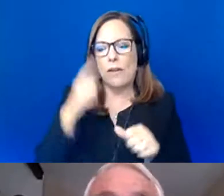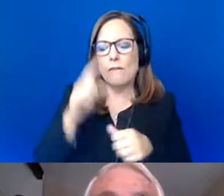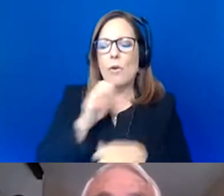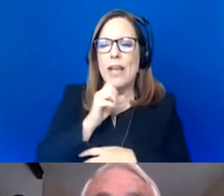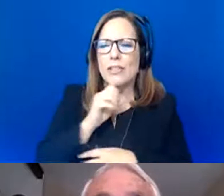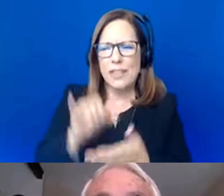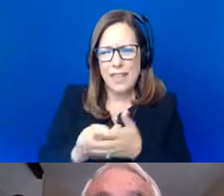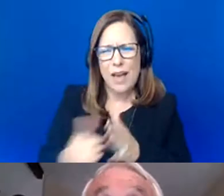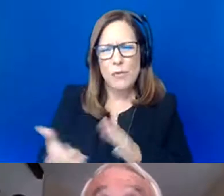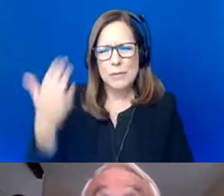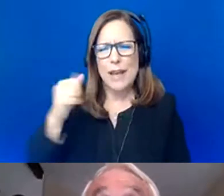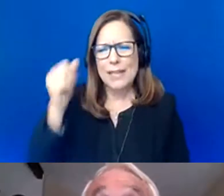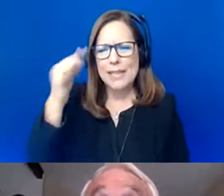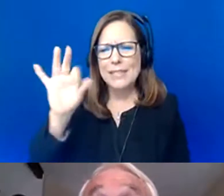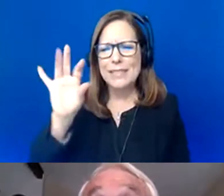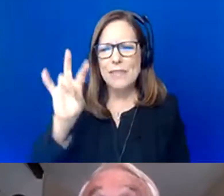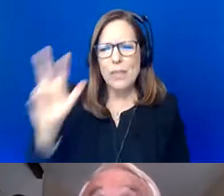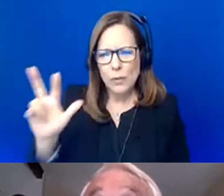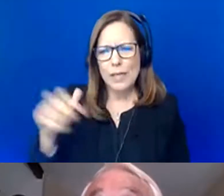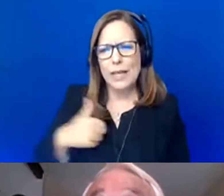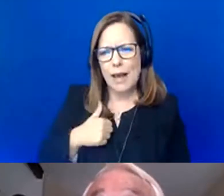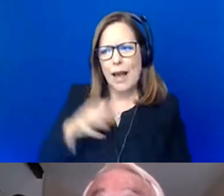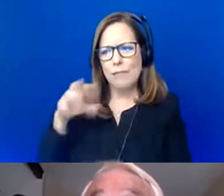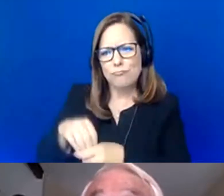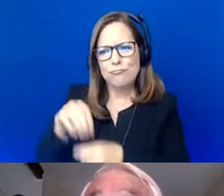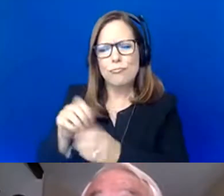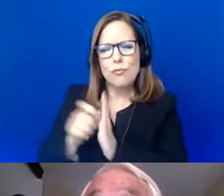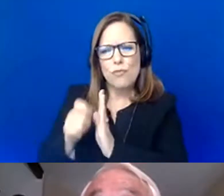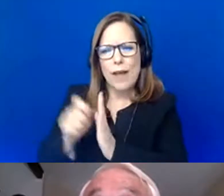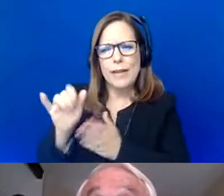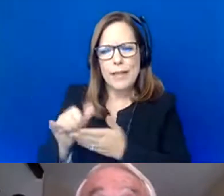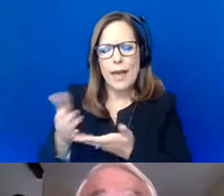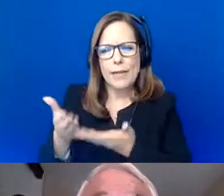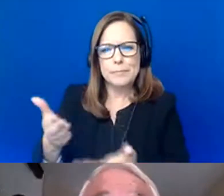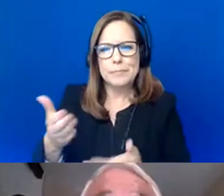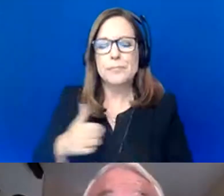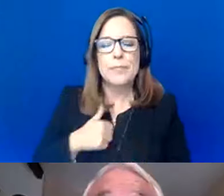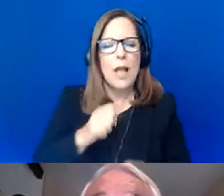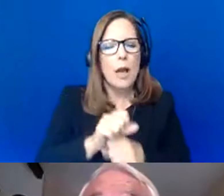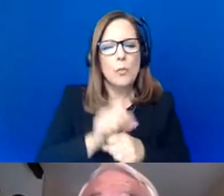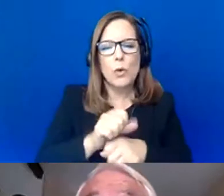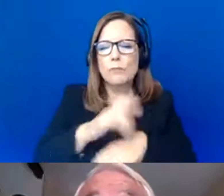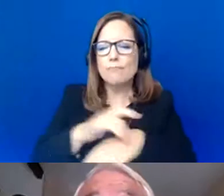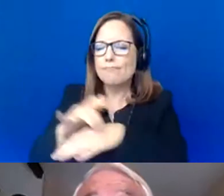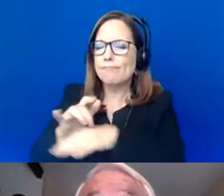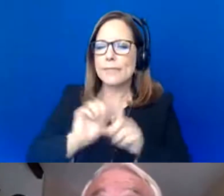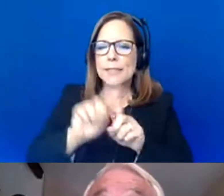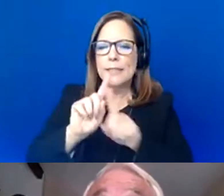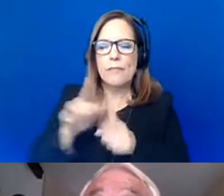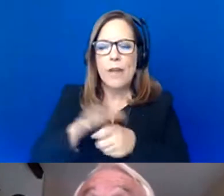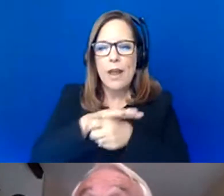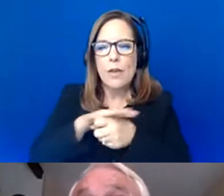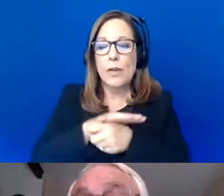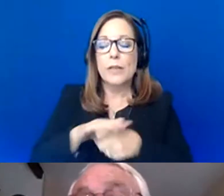1973. For most of the time, I worked in various positions in aging programs. And later, I was lucky